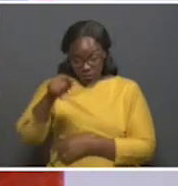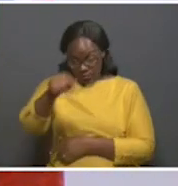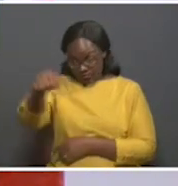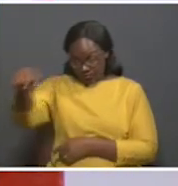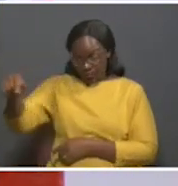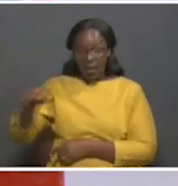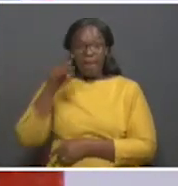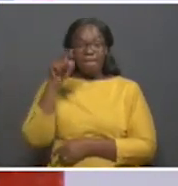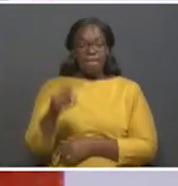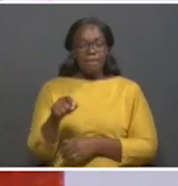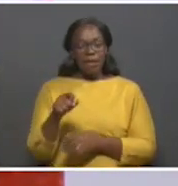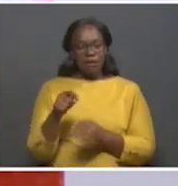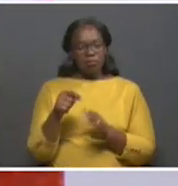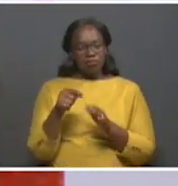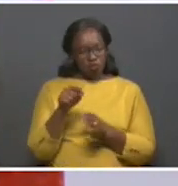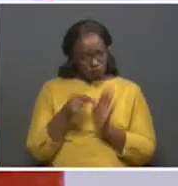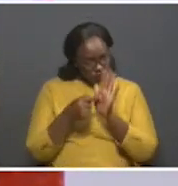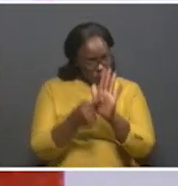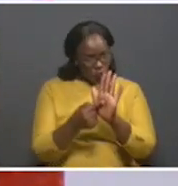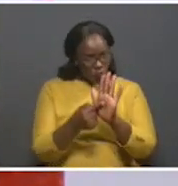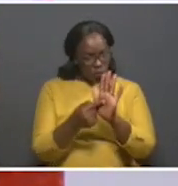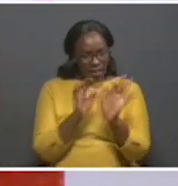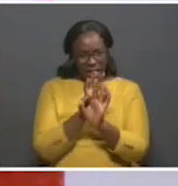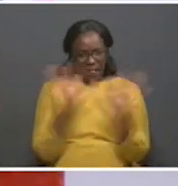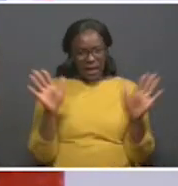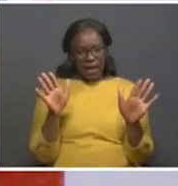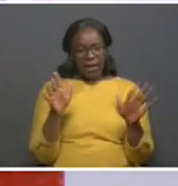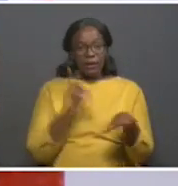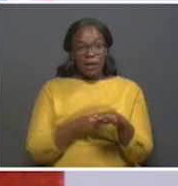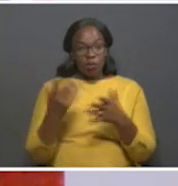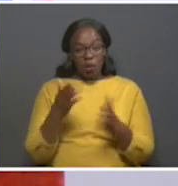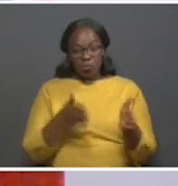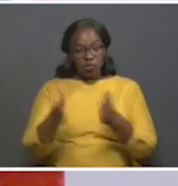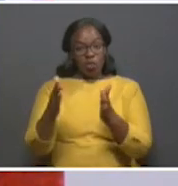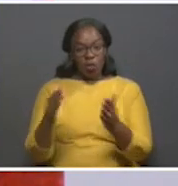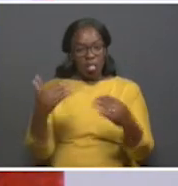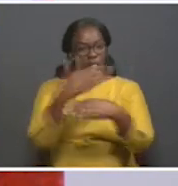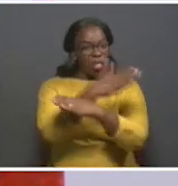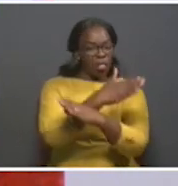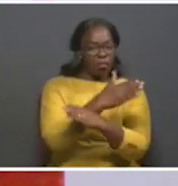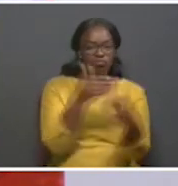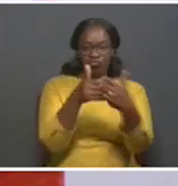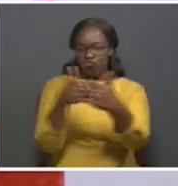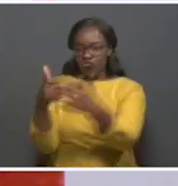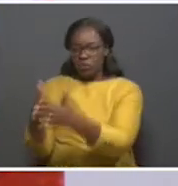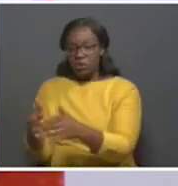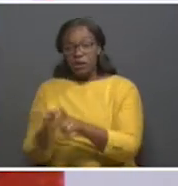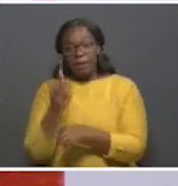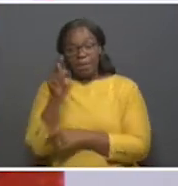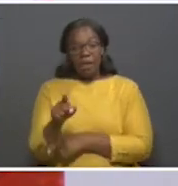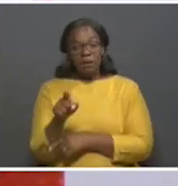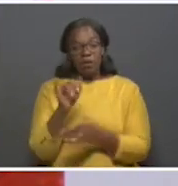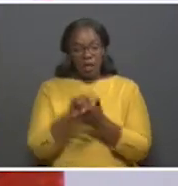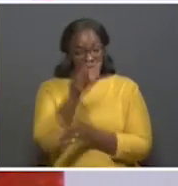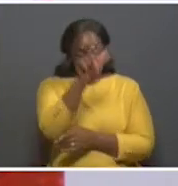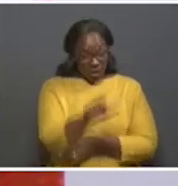be clearly marked, even where there were roads crossing and junctions, so that the perpetrator